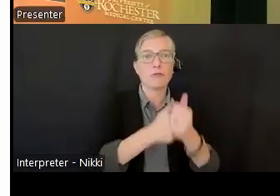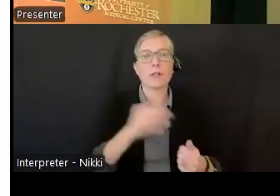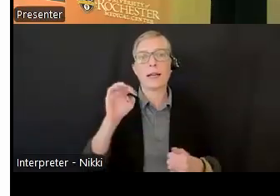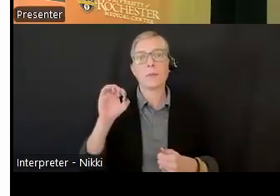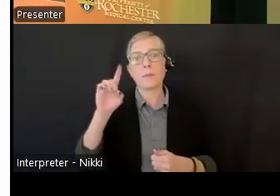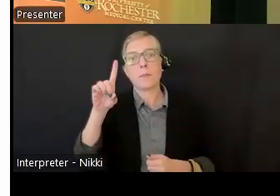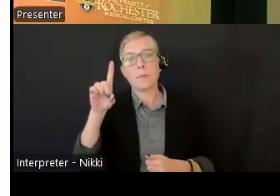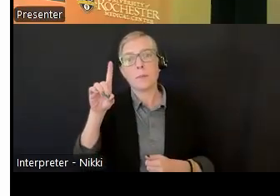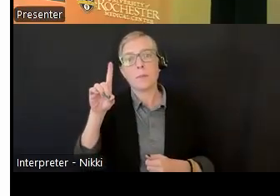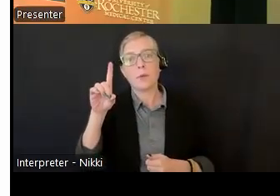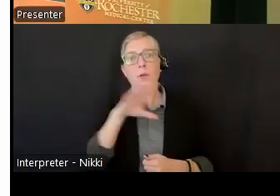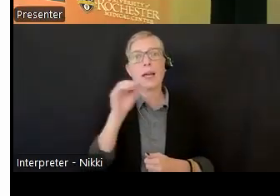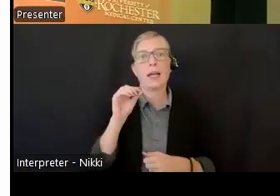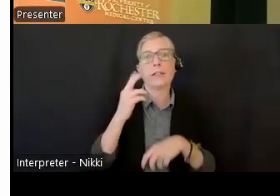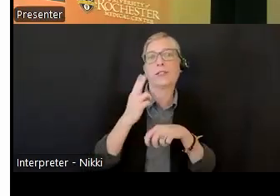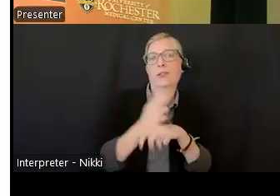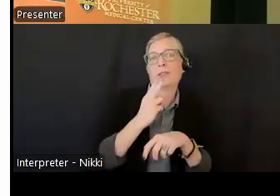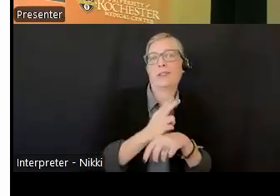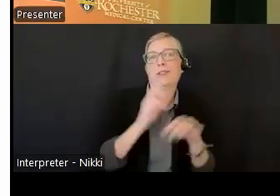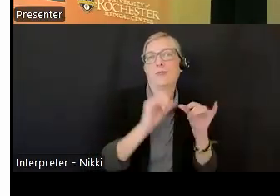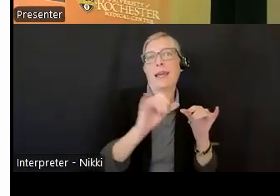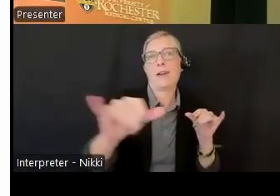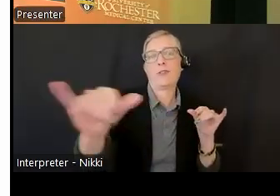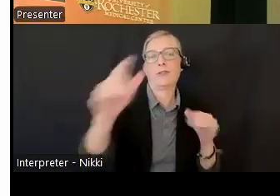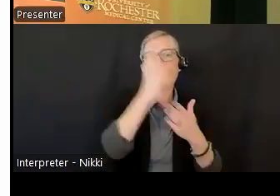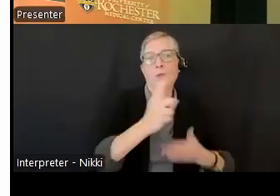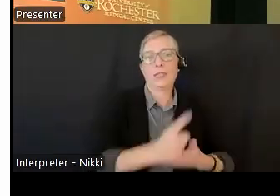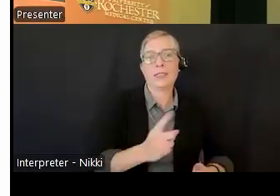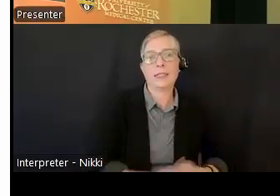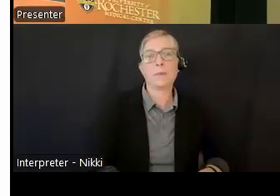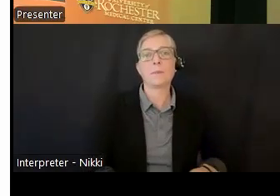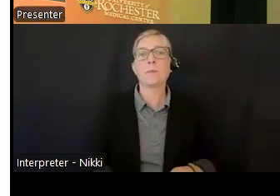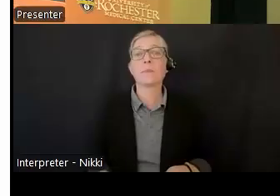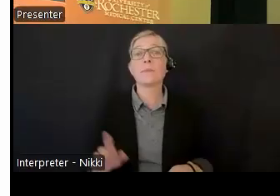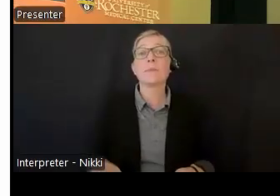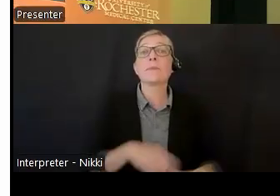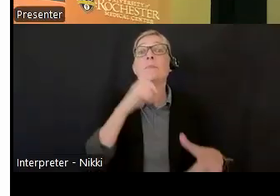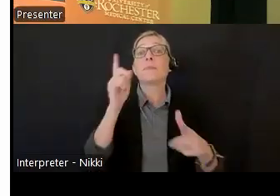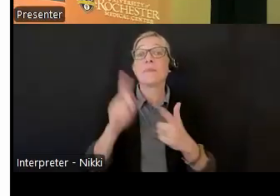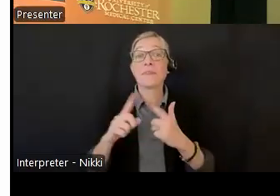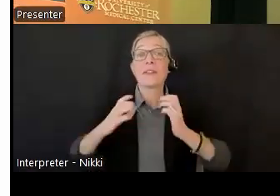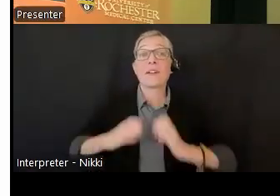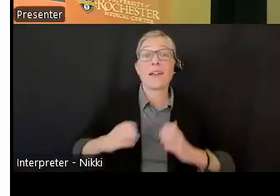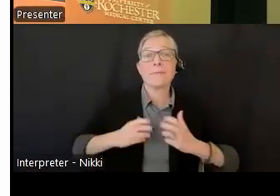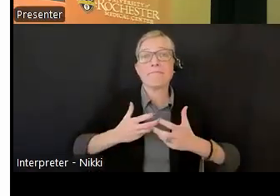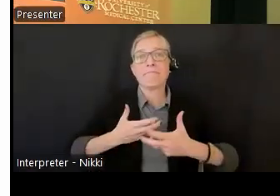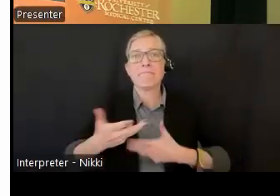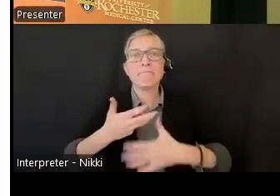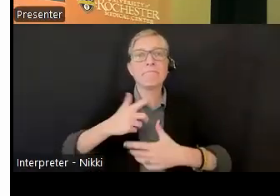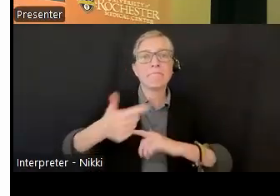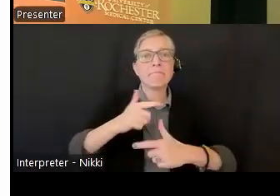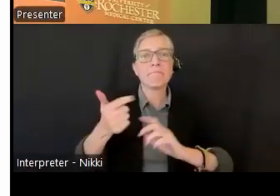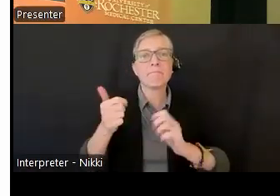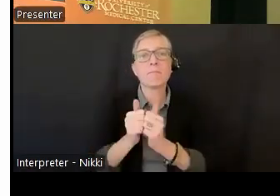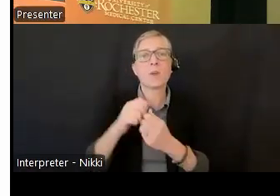delivered. And then clients interact with an avatar-guided CBT module targeting mood and substance use. So here's a